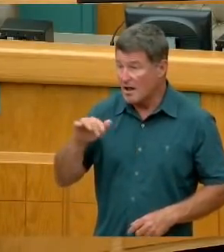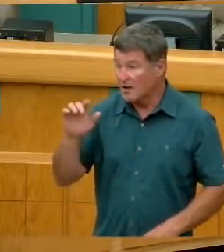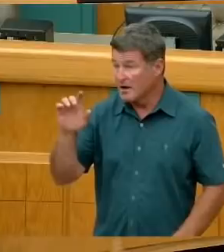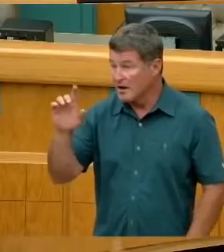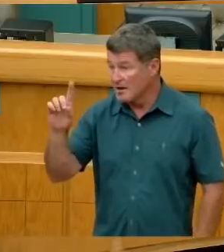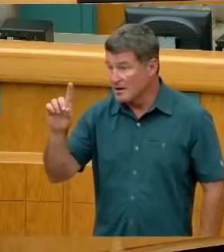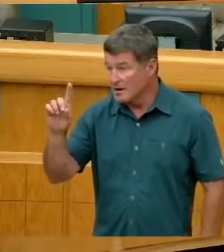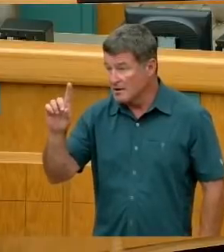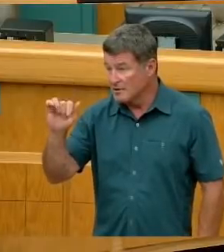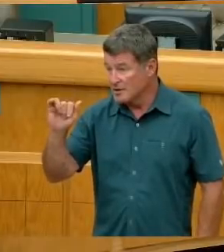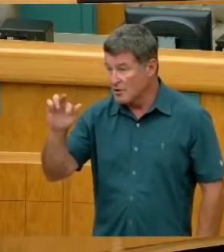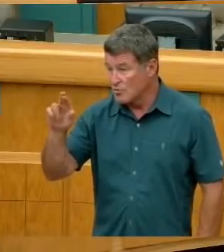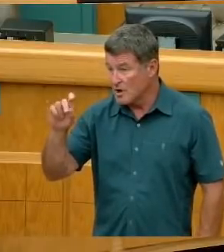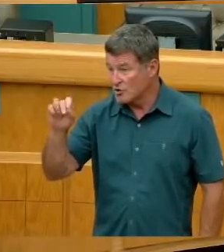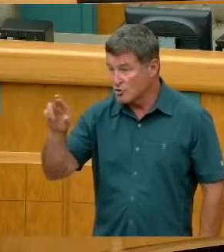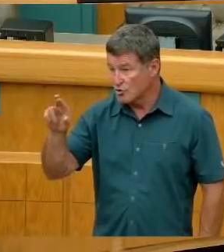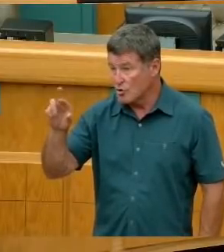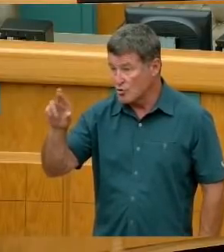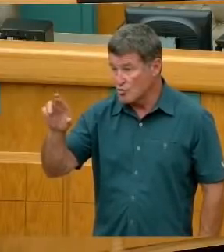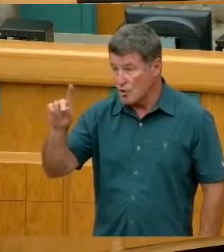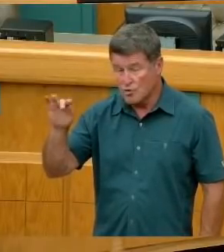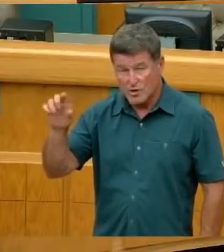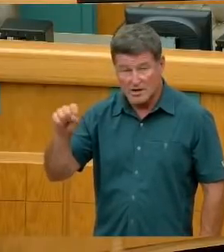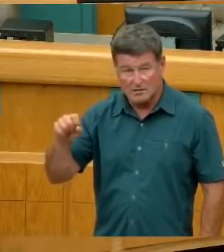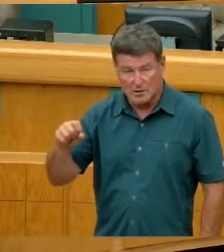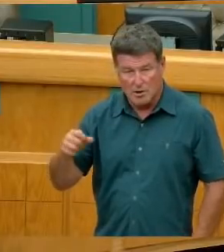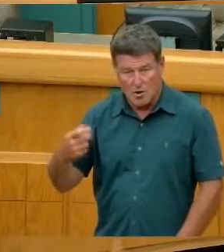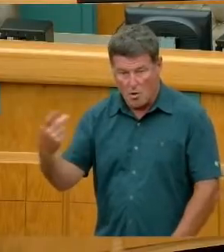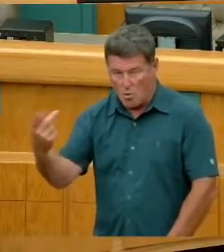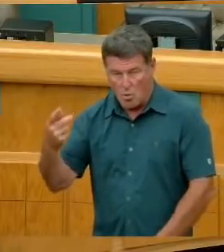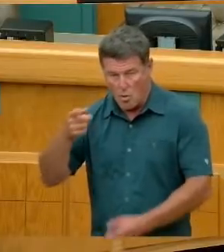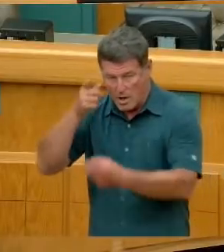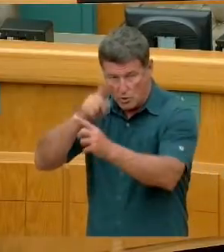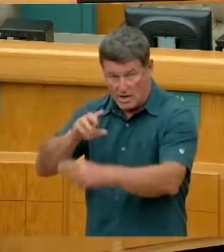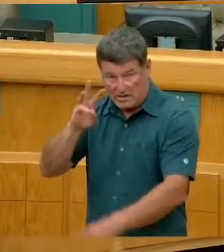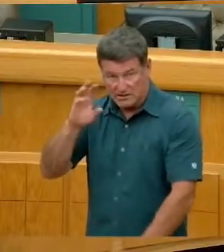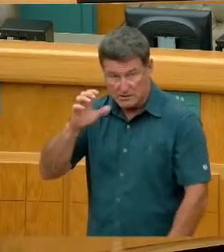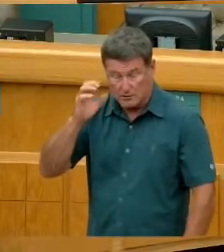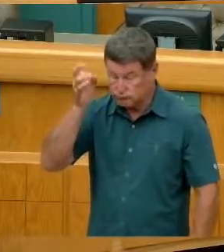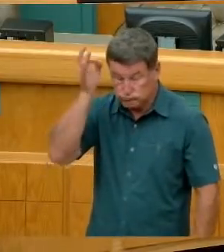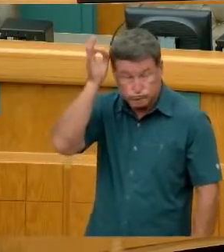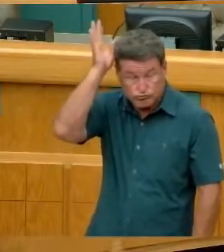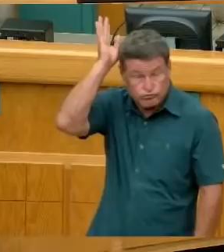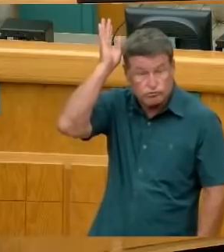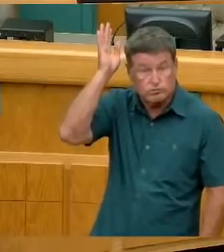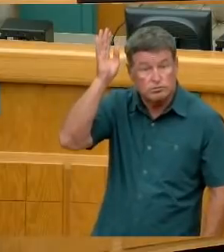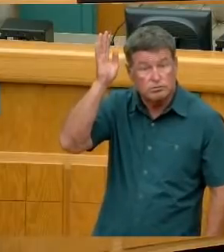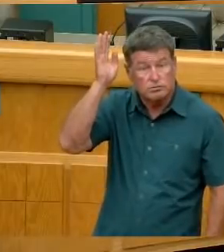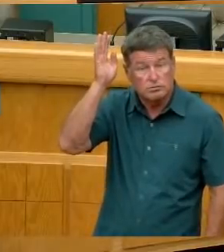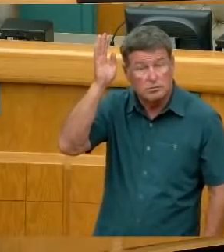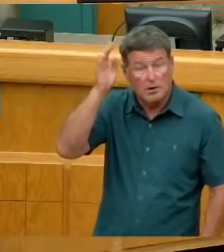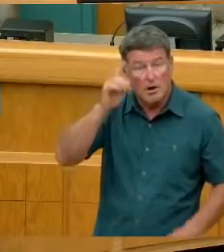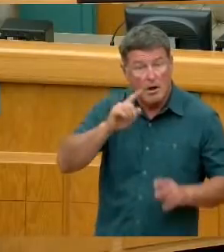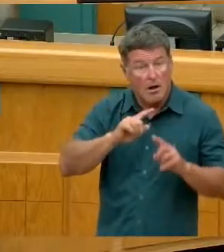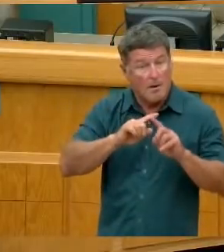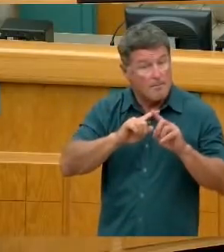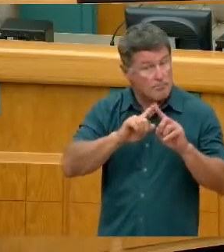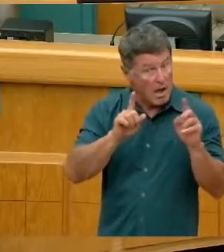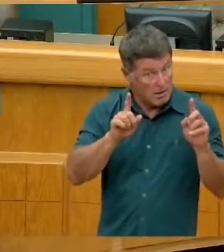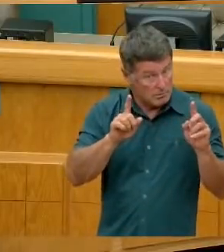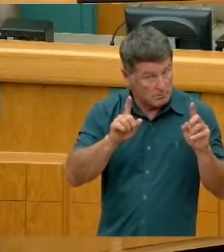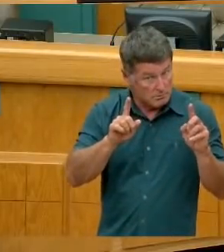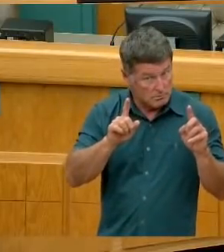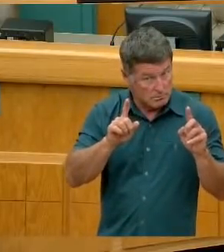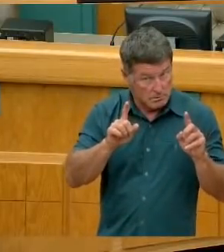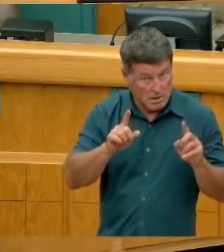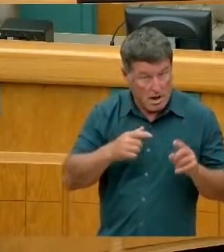600 is a number that's horrific. But my concern is, based on what I